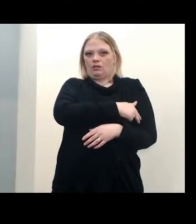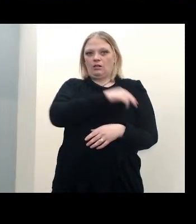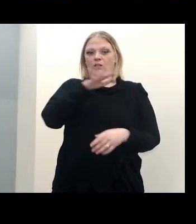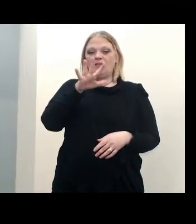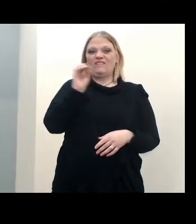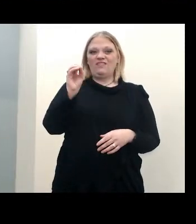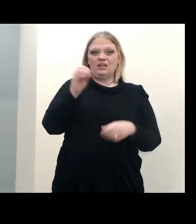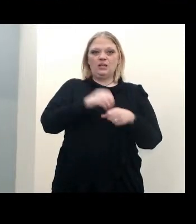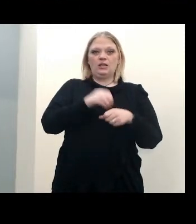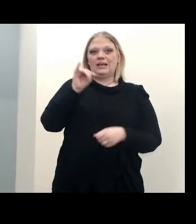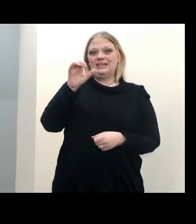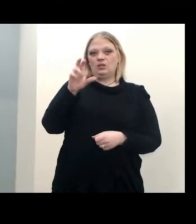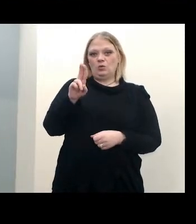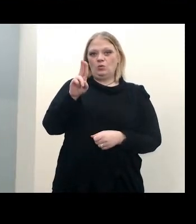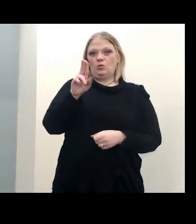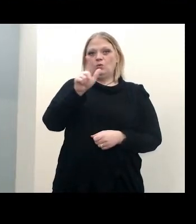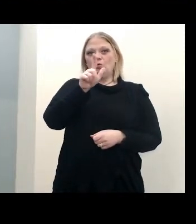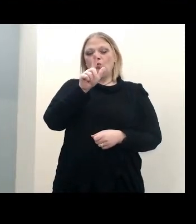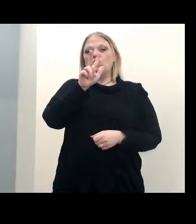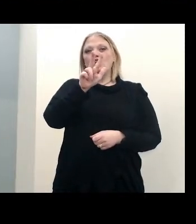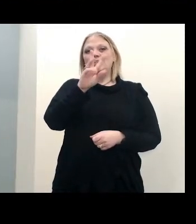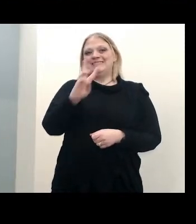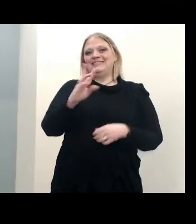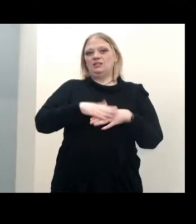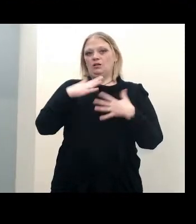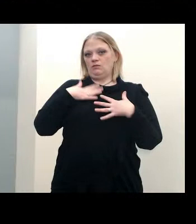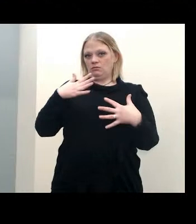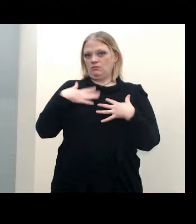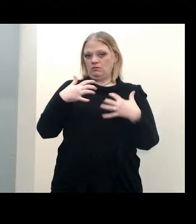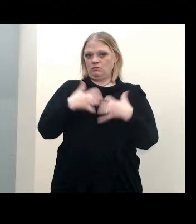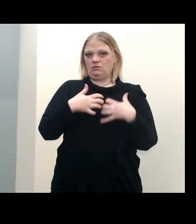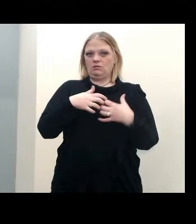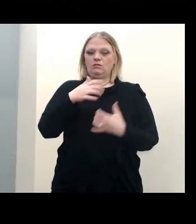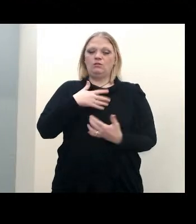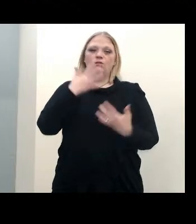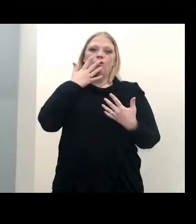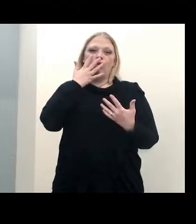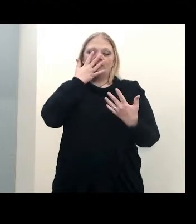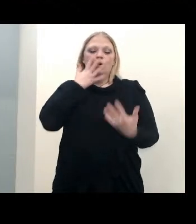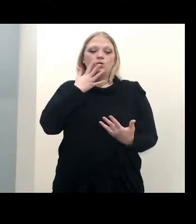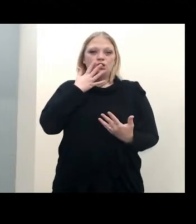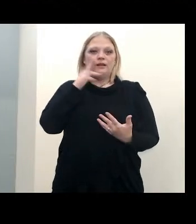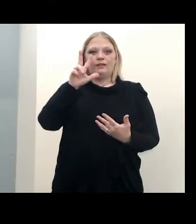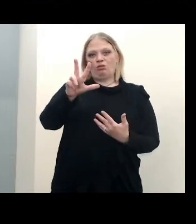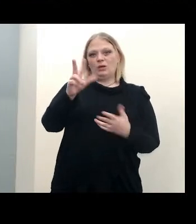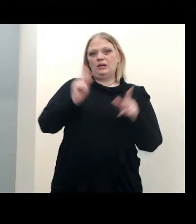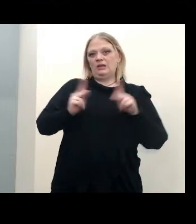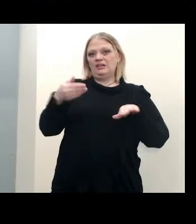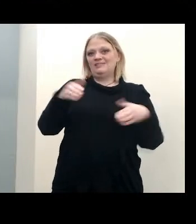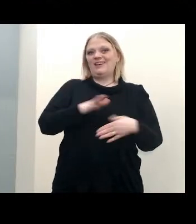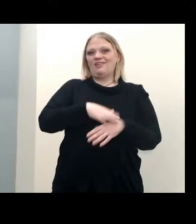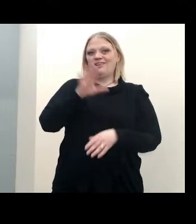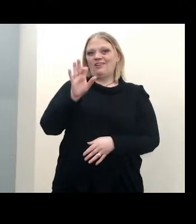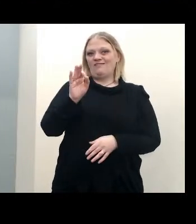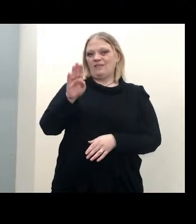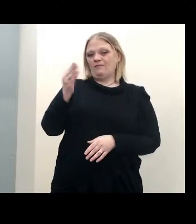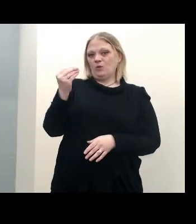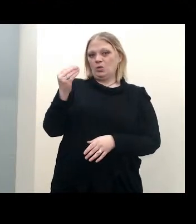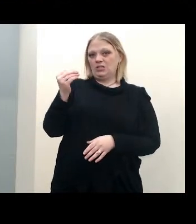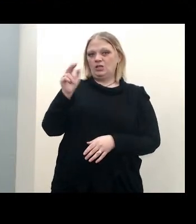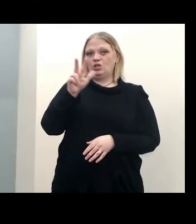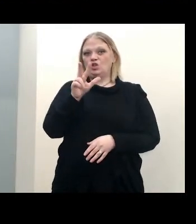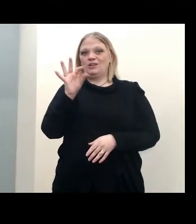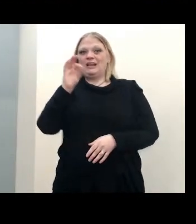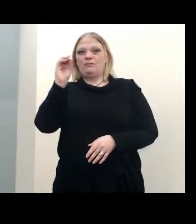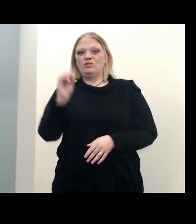50 were in the ICU, 36 were on an airway assist. Unfortunately, 3 individuals died on the 14th, and 39% of the